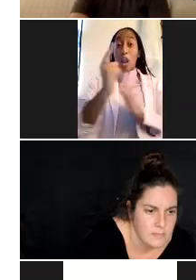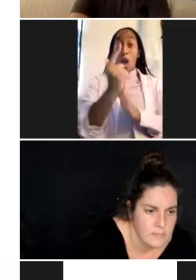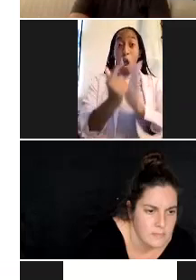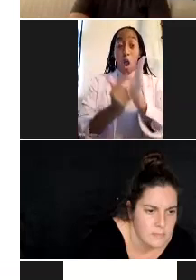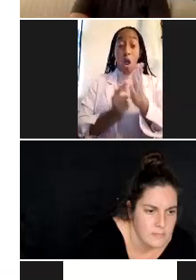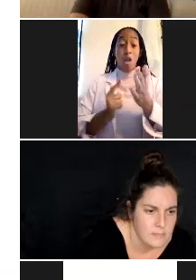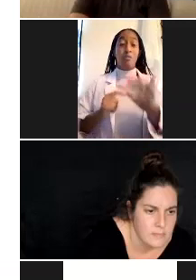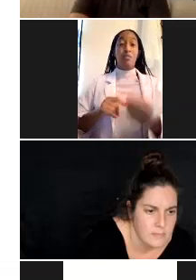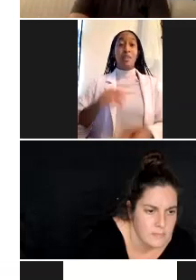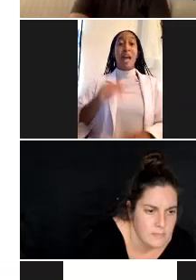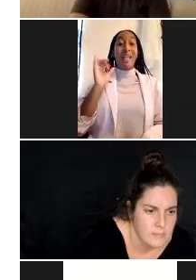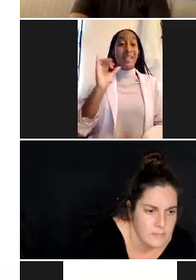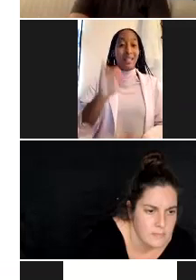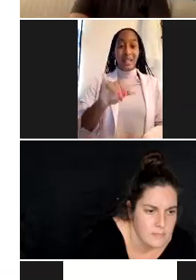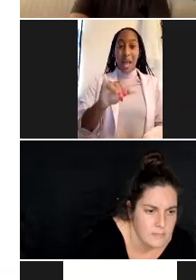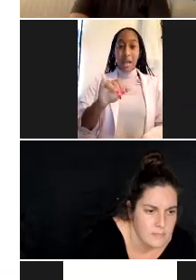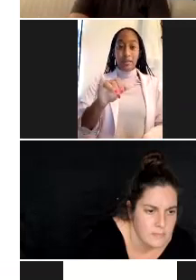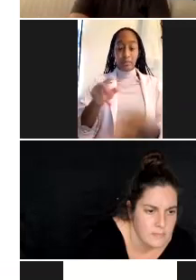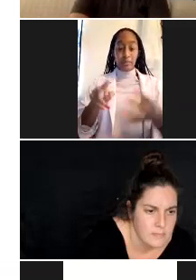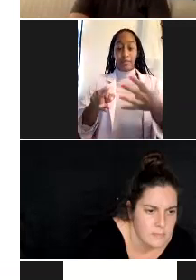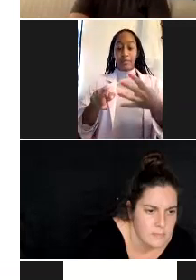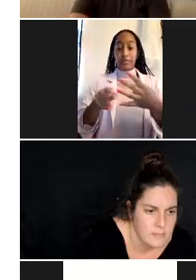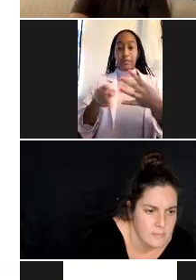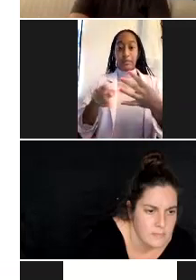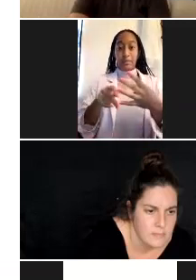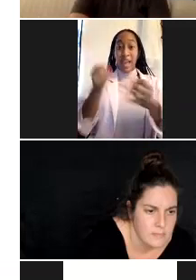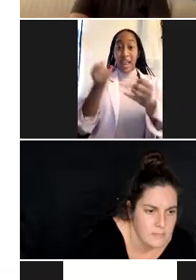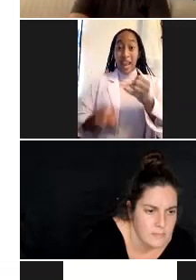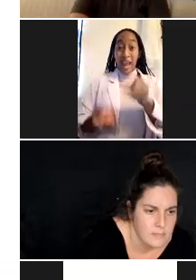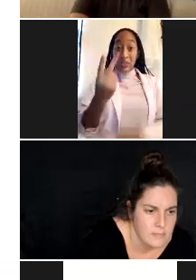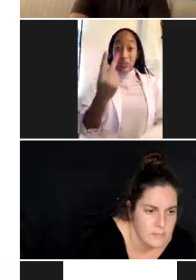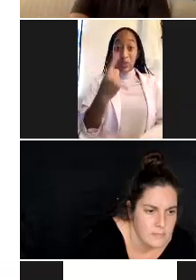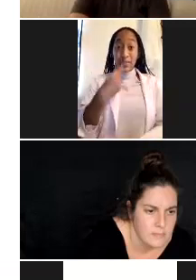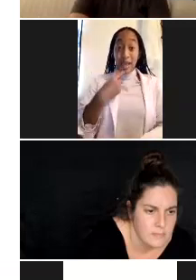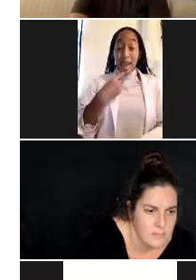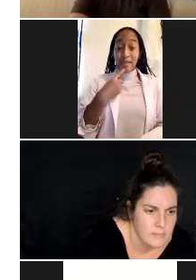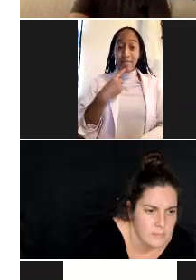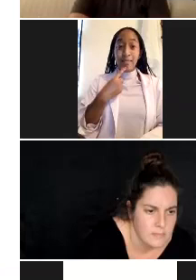cover them last week. Those two topic areas will be picked up on the final exam.